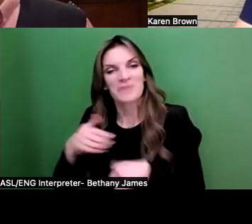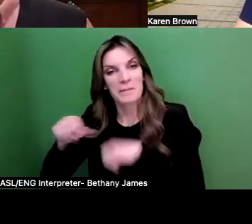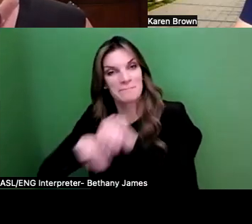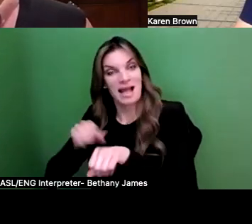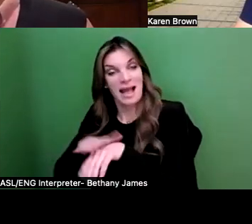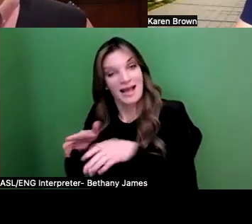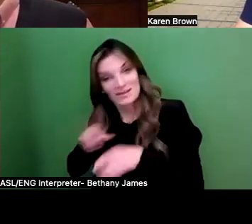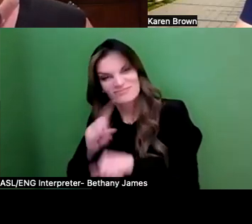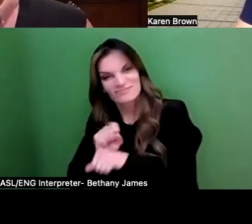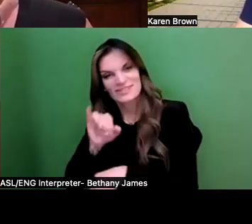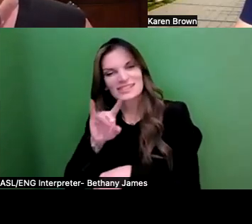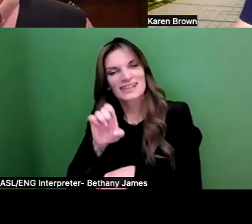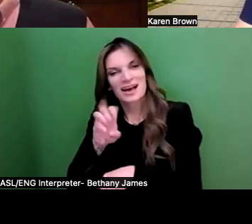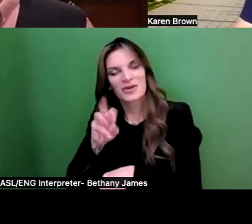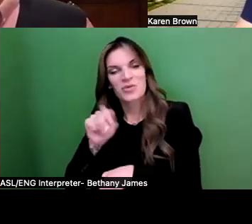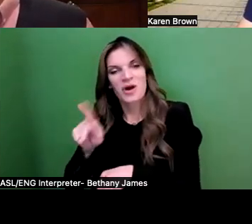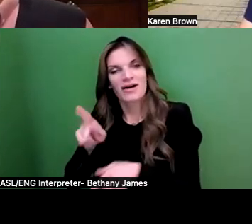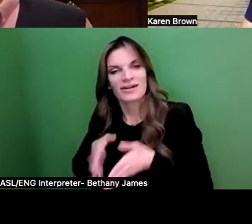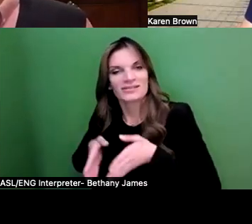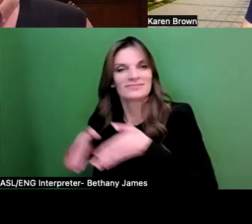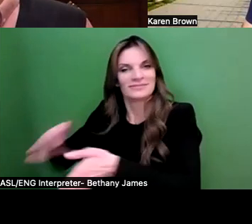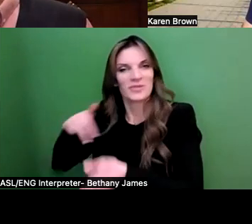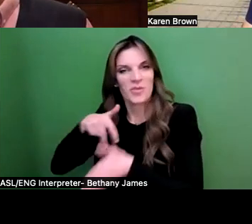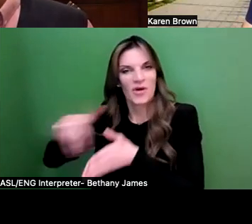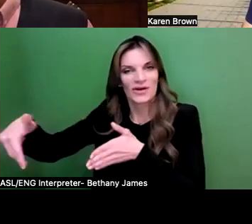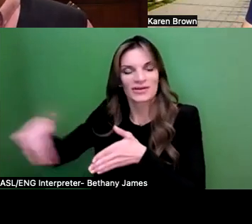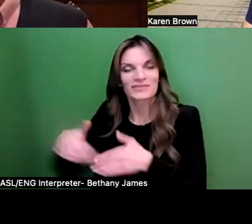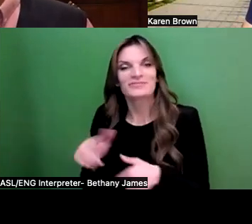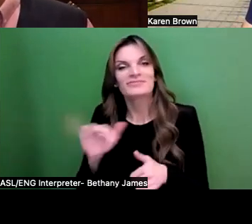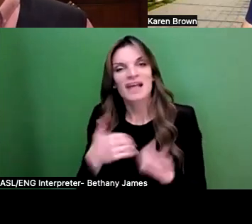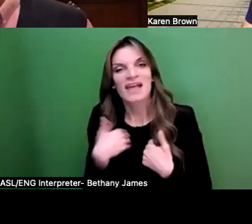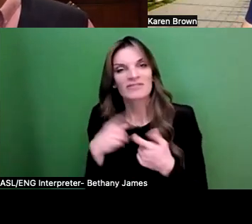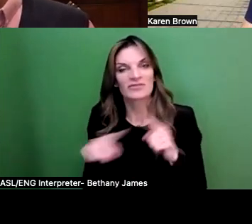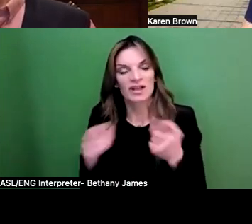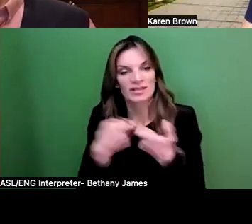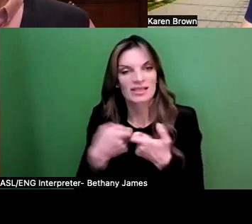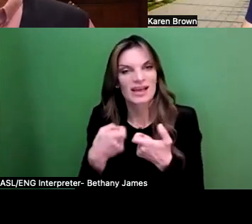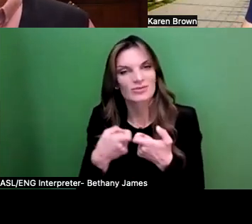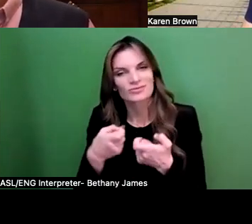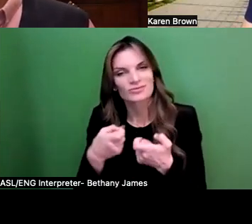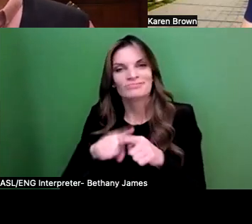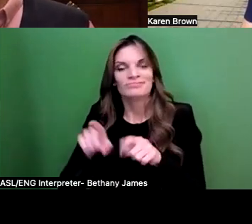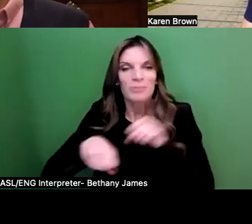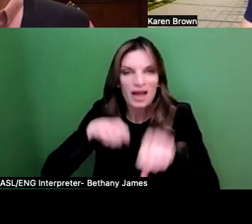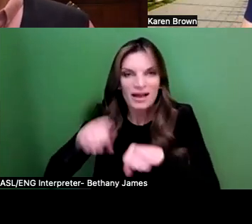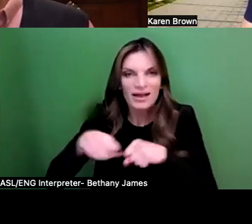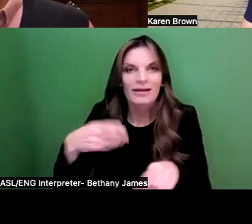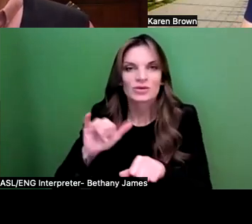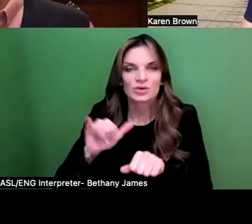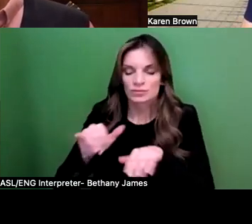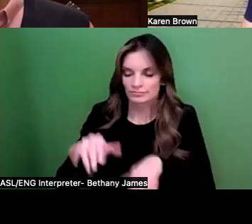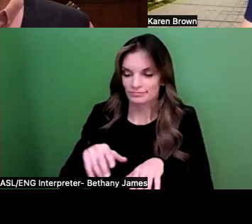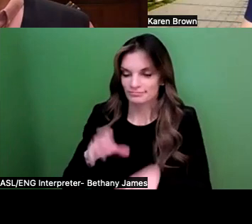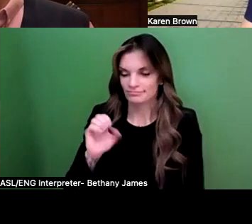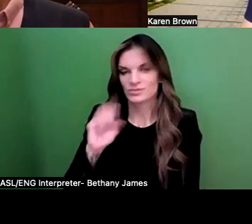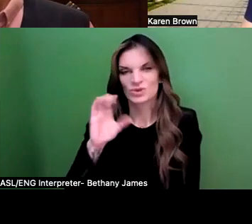the west side of Broadway, but lately we've had electric scooters and e-bikes. And to increase that is just going to increase